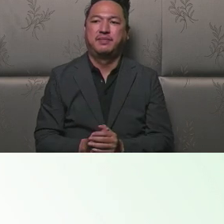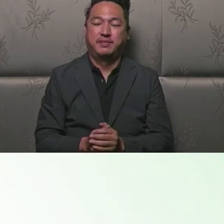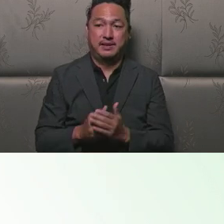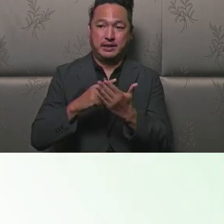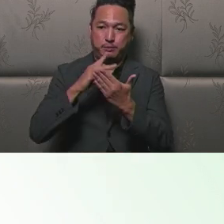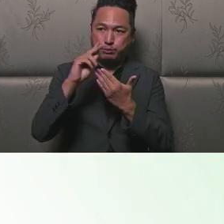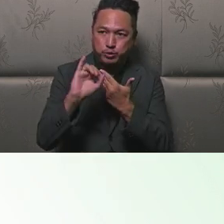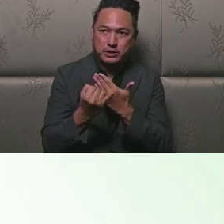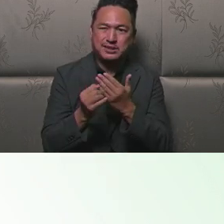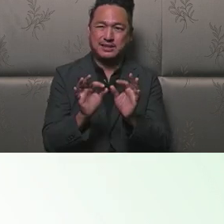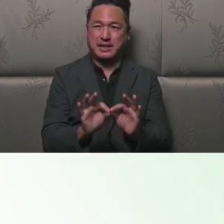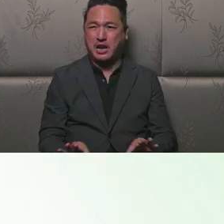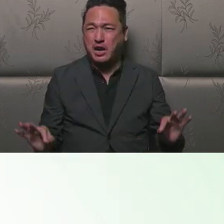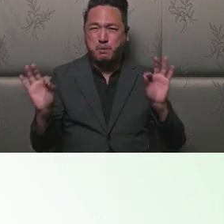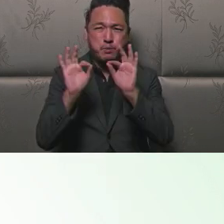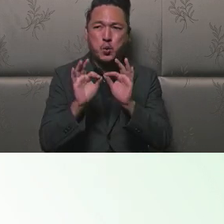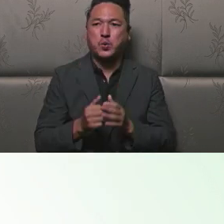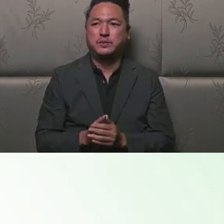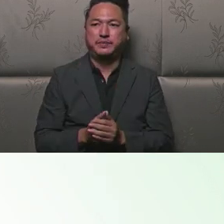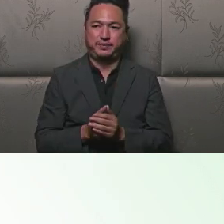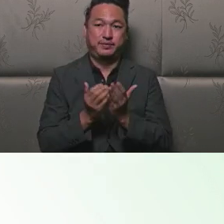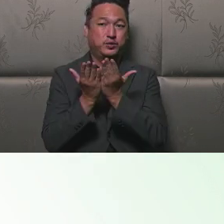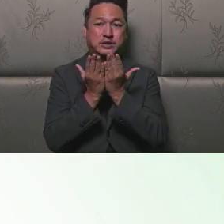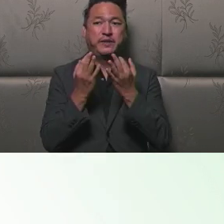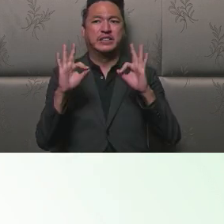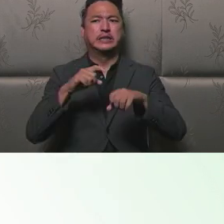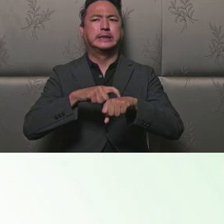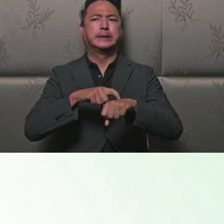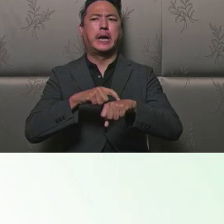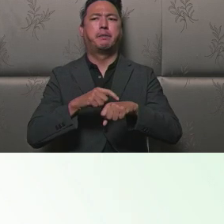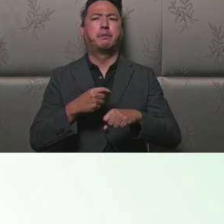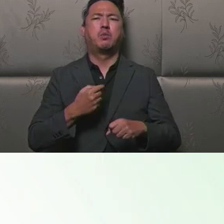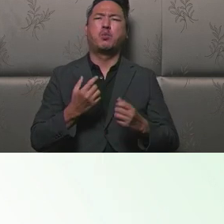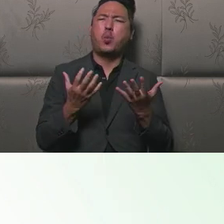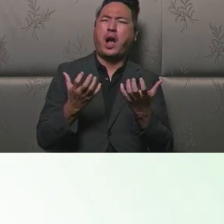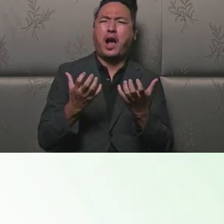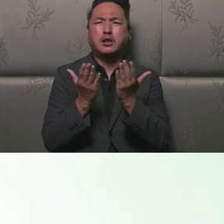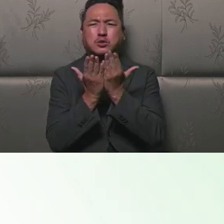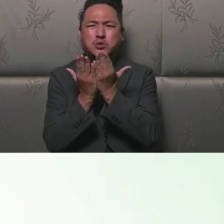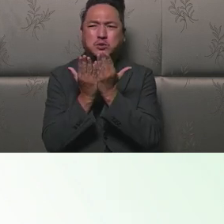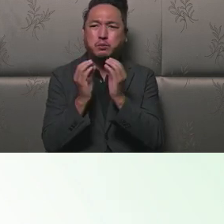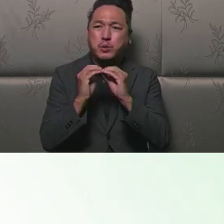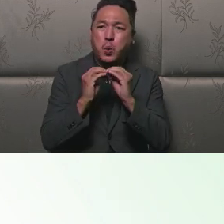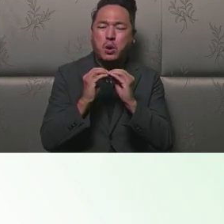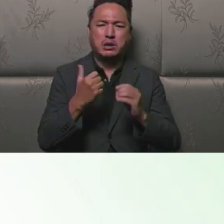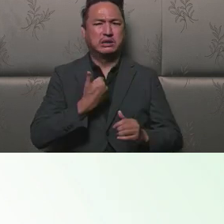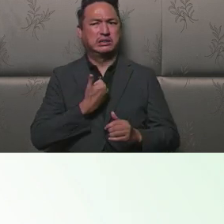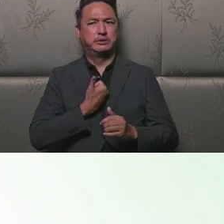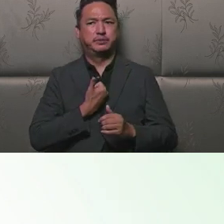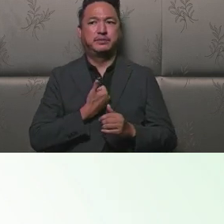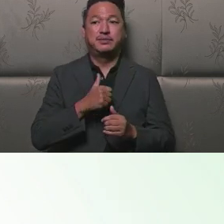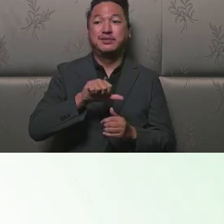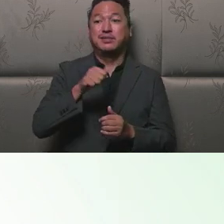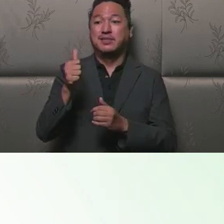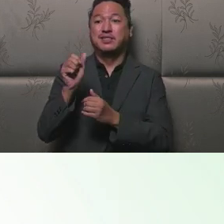learning. Unlike the Academic Credit Bank, which you actually have to study at some point under a certain